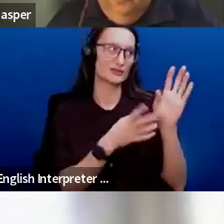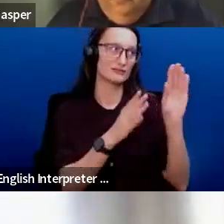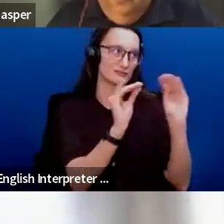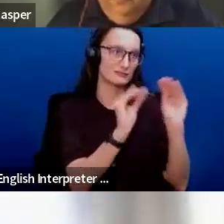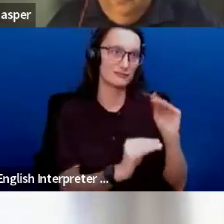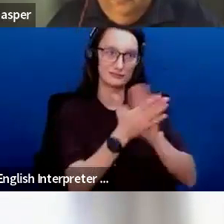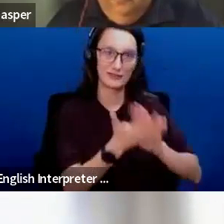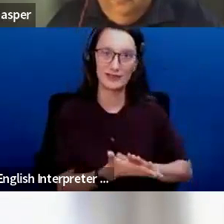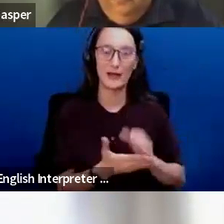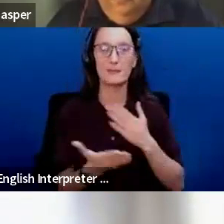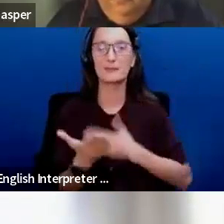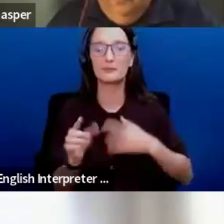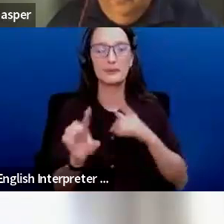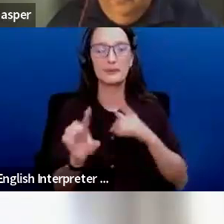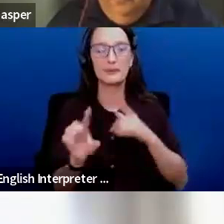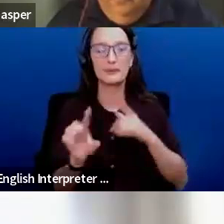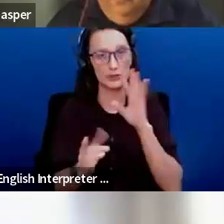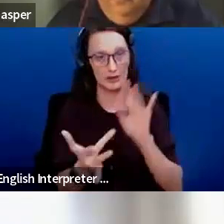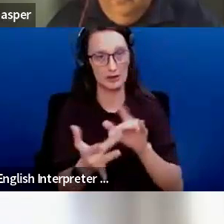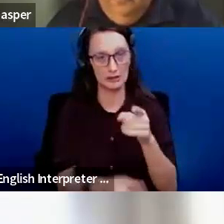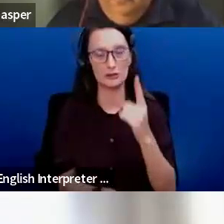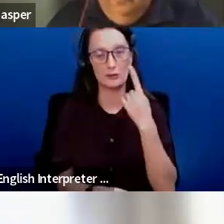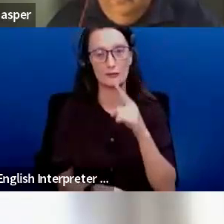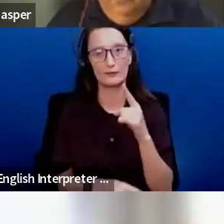please respond when you get contacted by